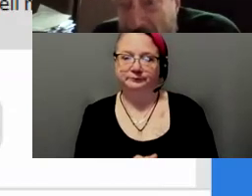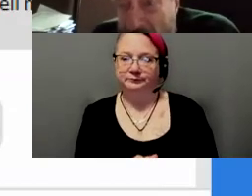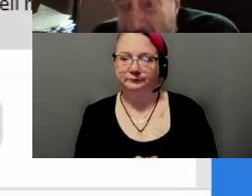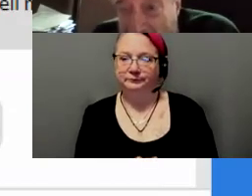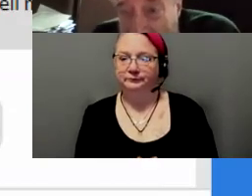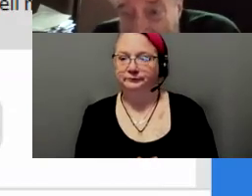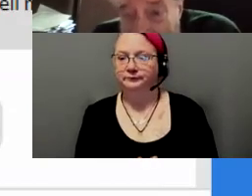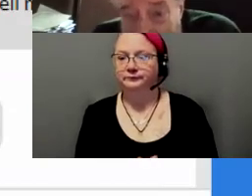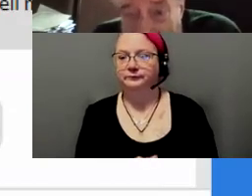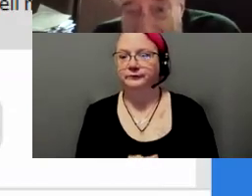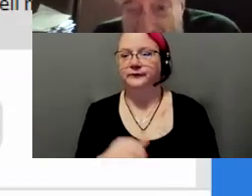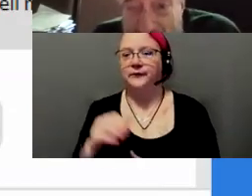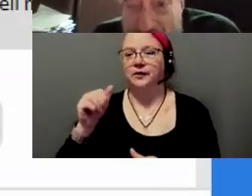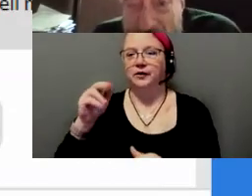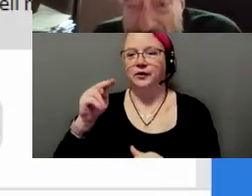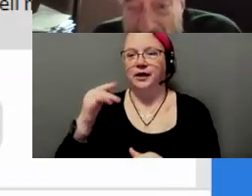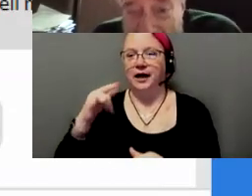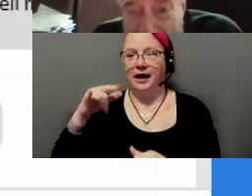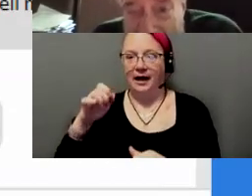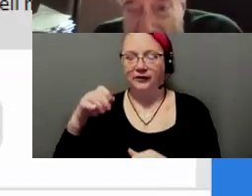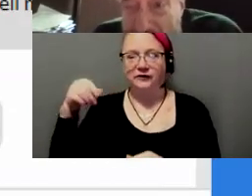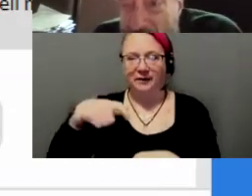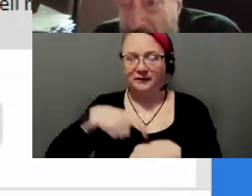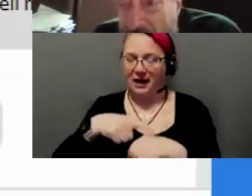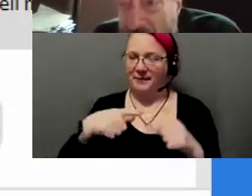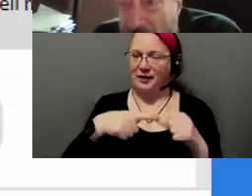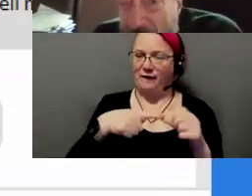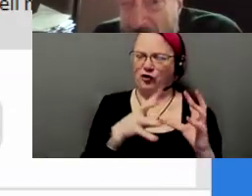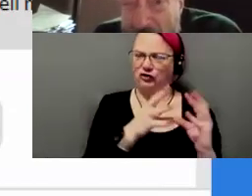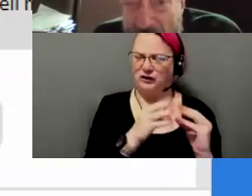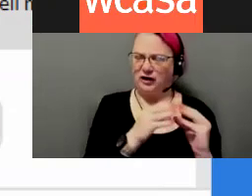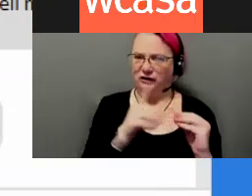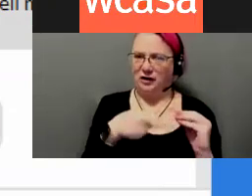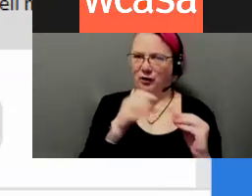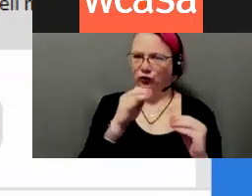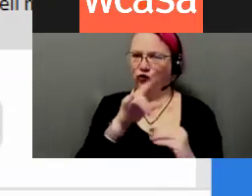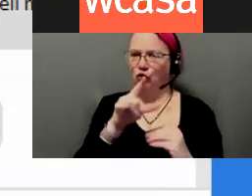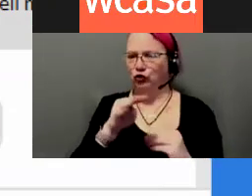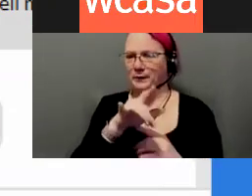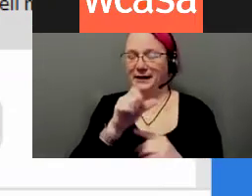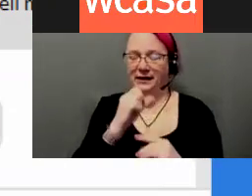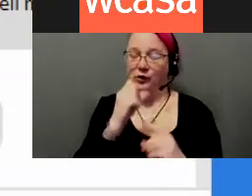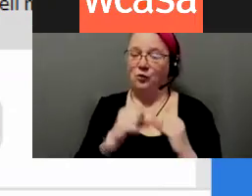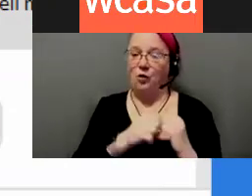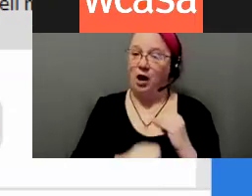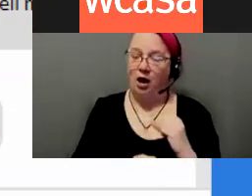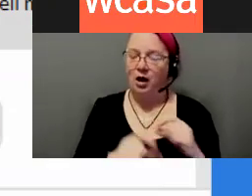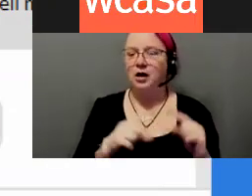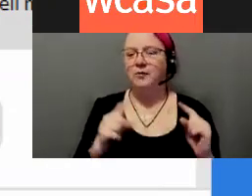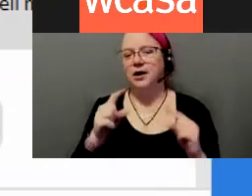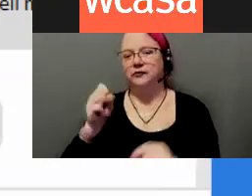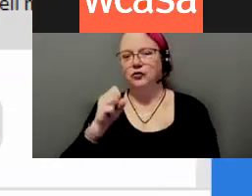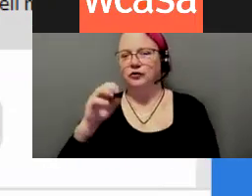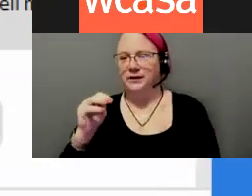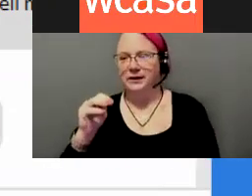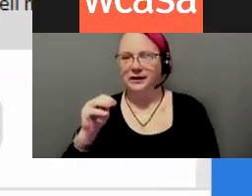So Angie spent some time on social media in our first session, so I won't spend too long here, but social media literacy is the application of media